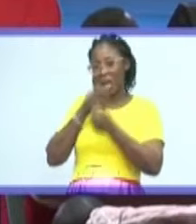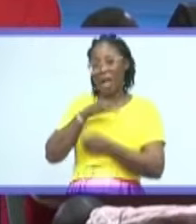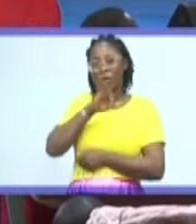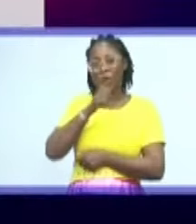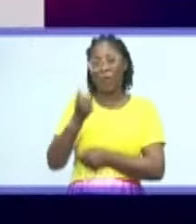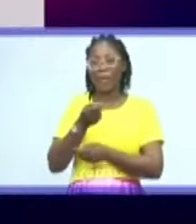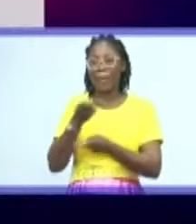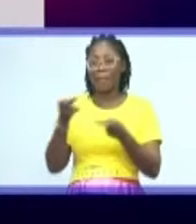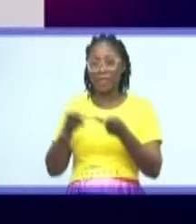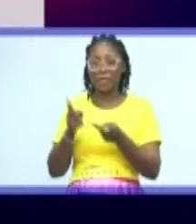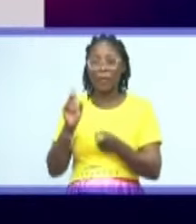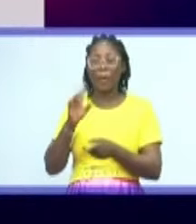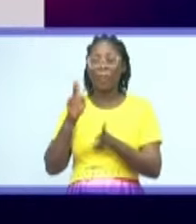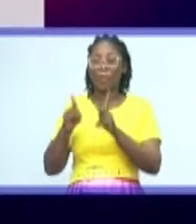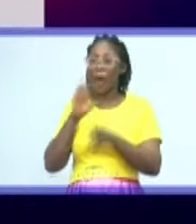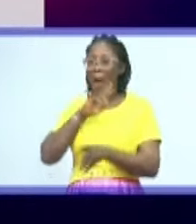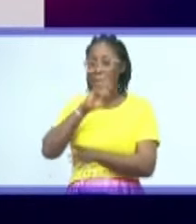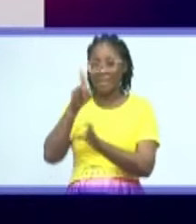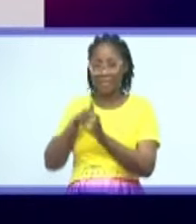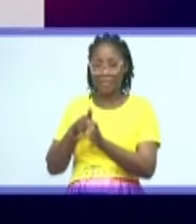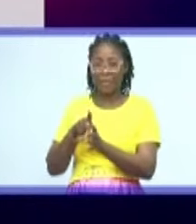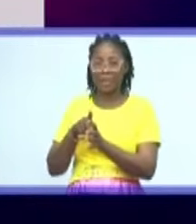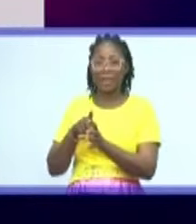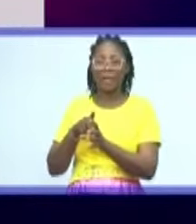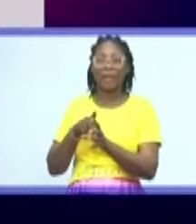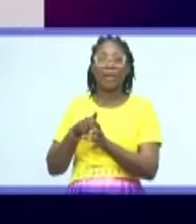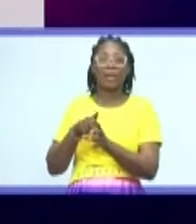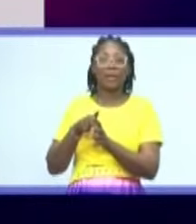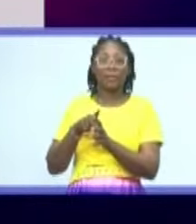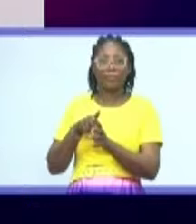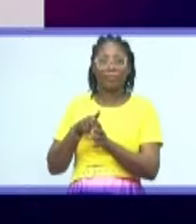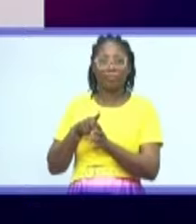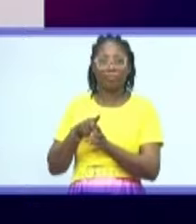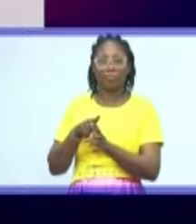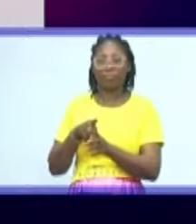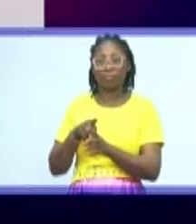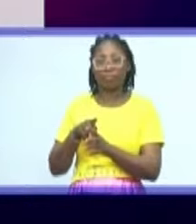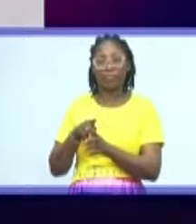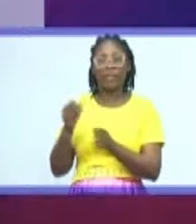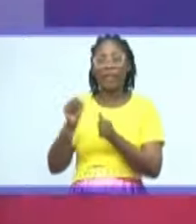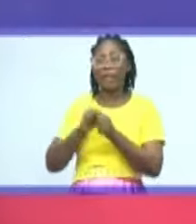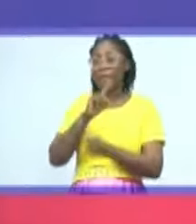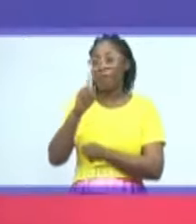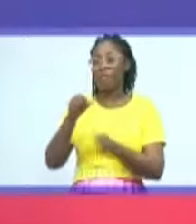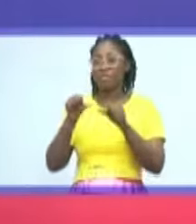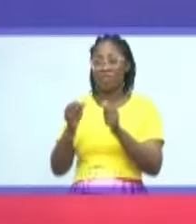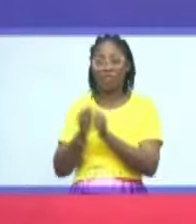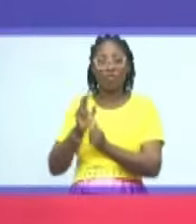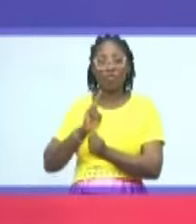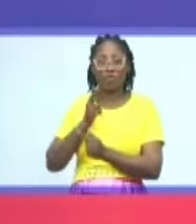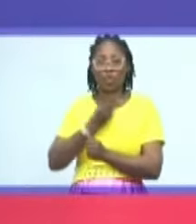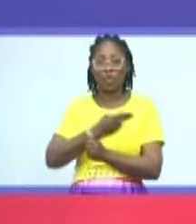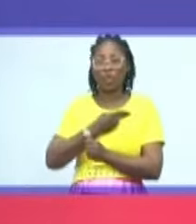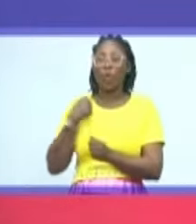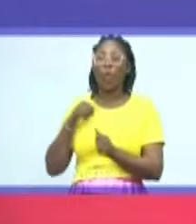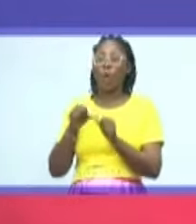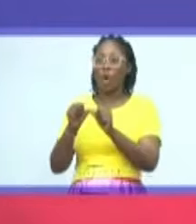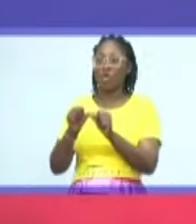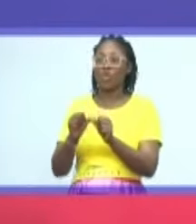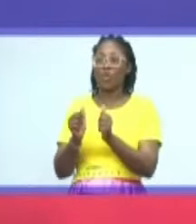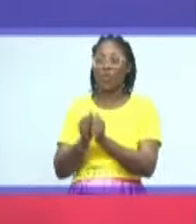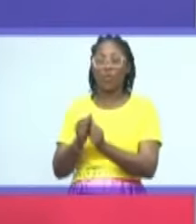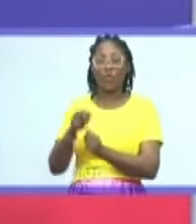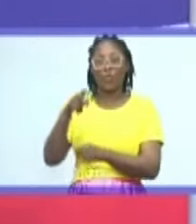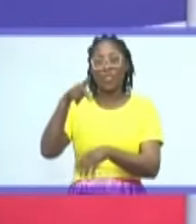where people are watching and participating. Hashtag The People's Town Hall. Everyone, stay with us. The People's Town Hall continue with Peter